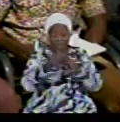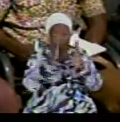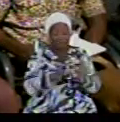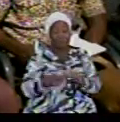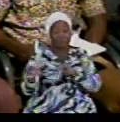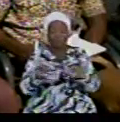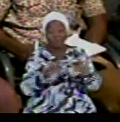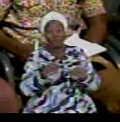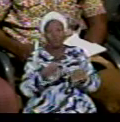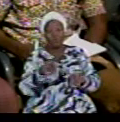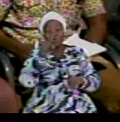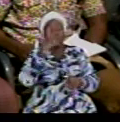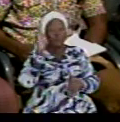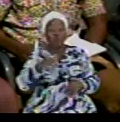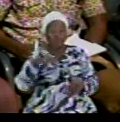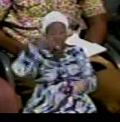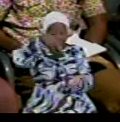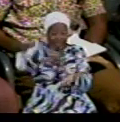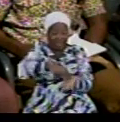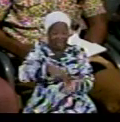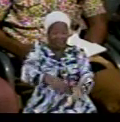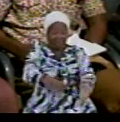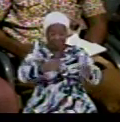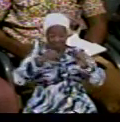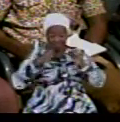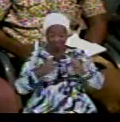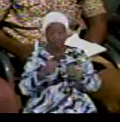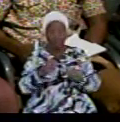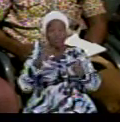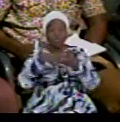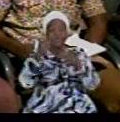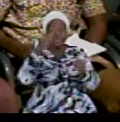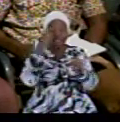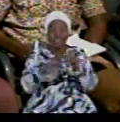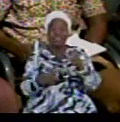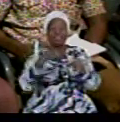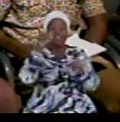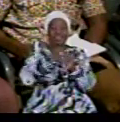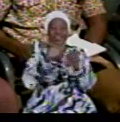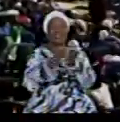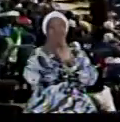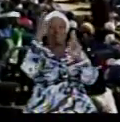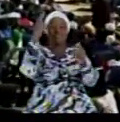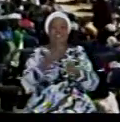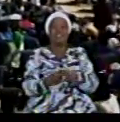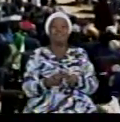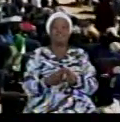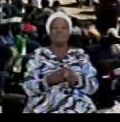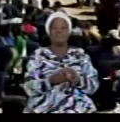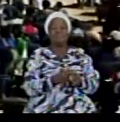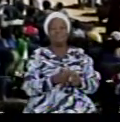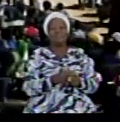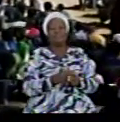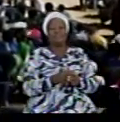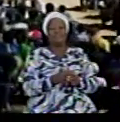do, you will stand firm to the end in Jesus'